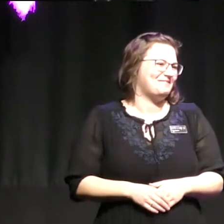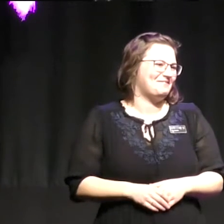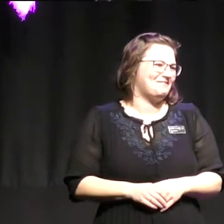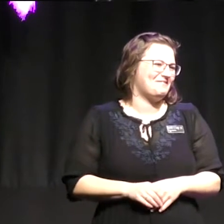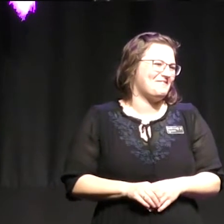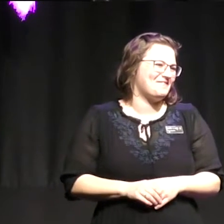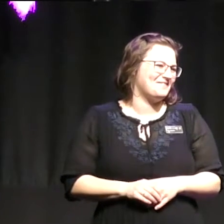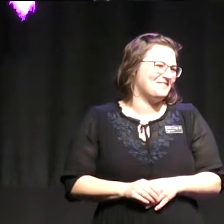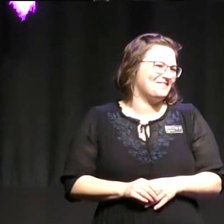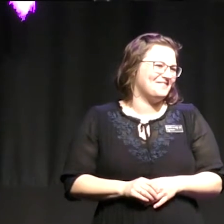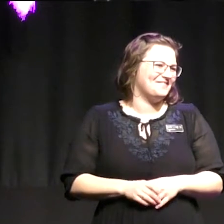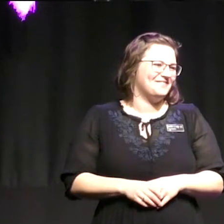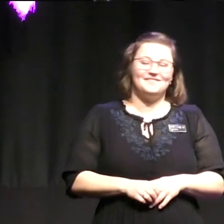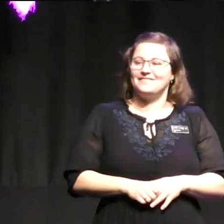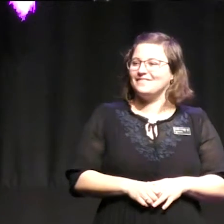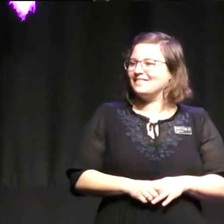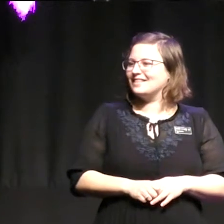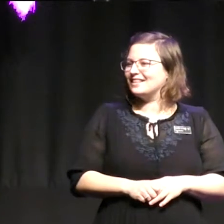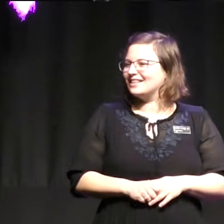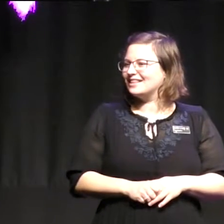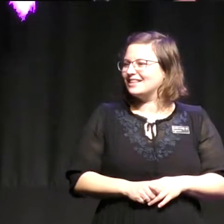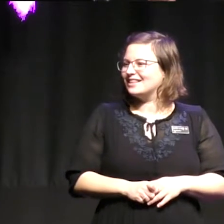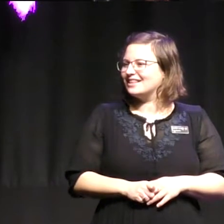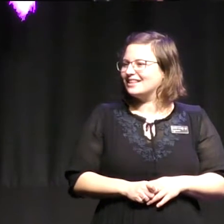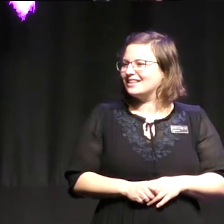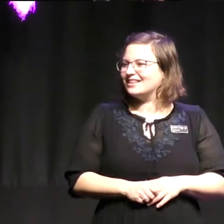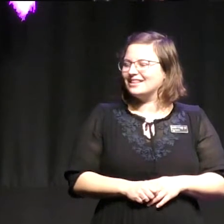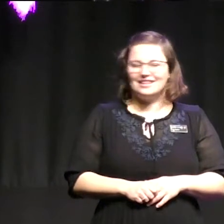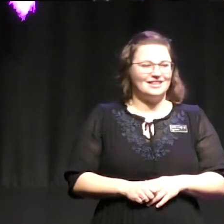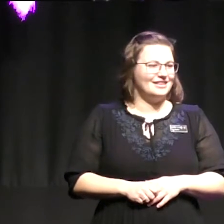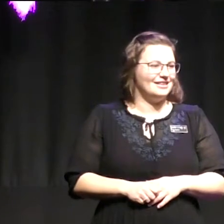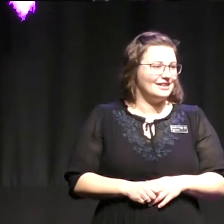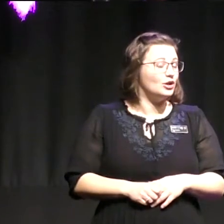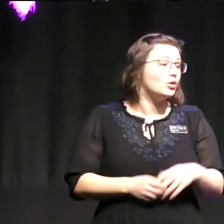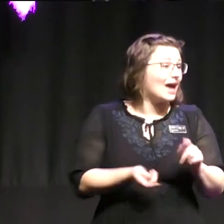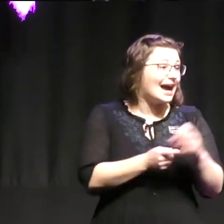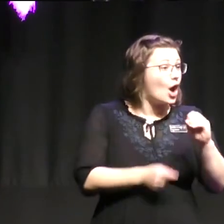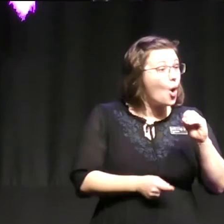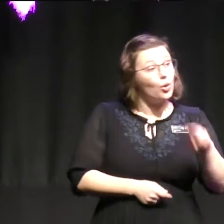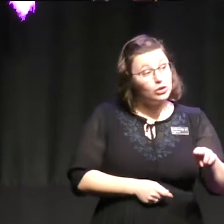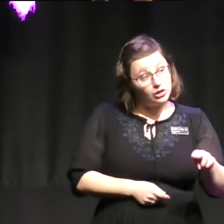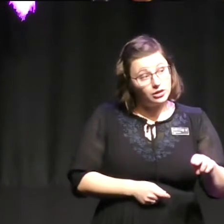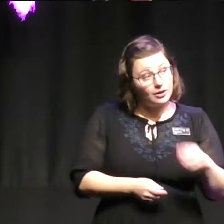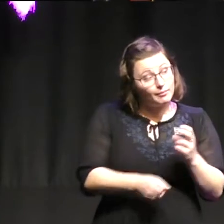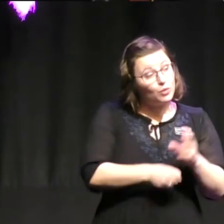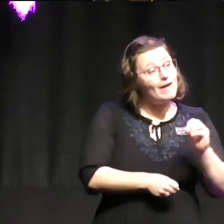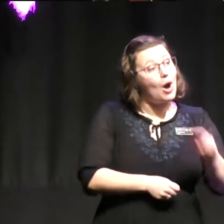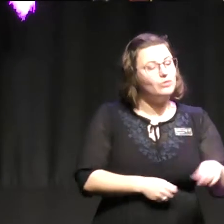Hallå.